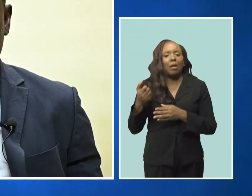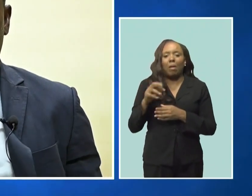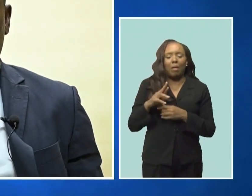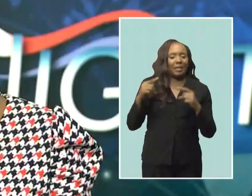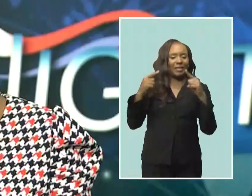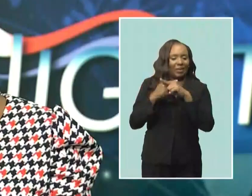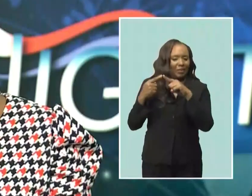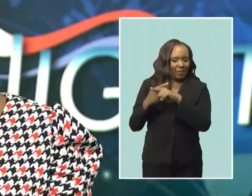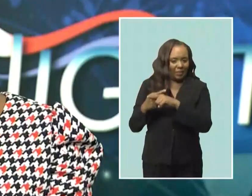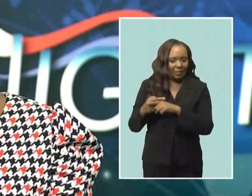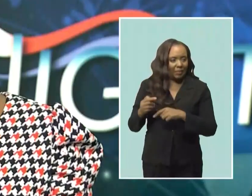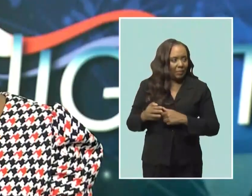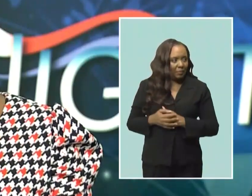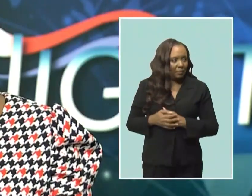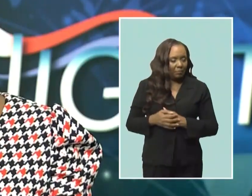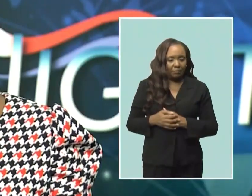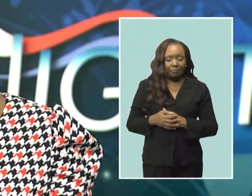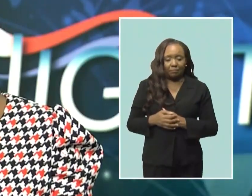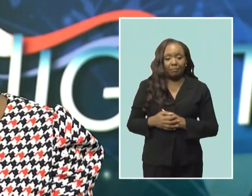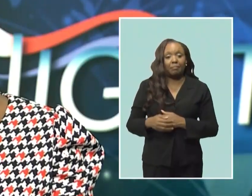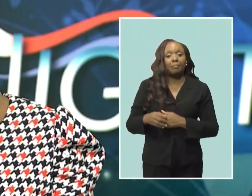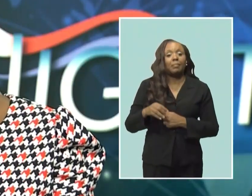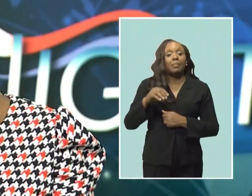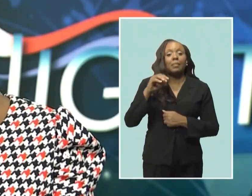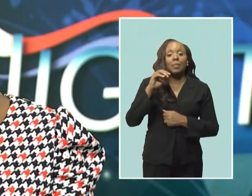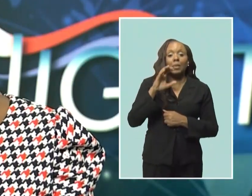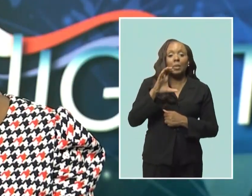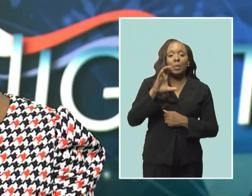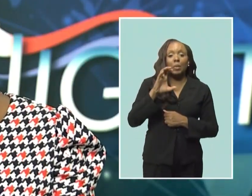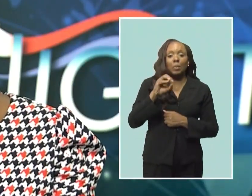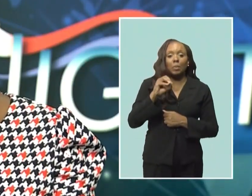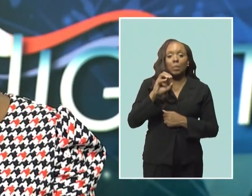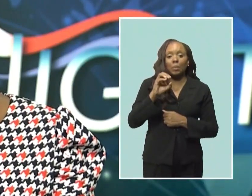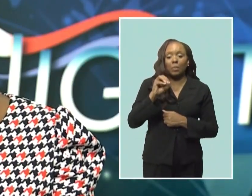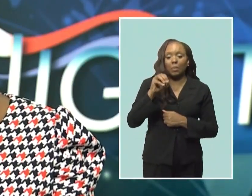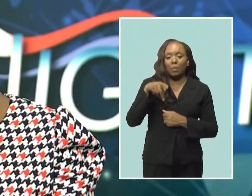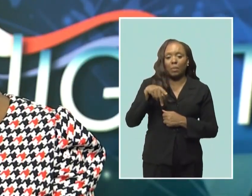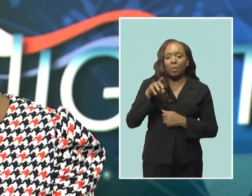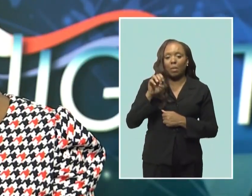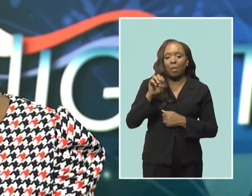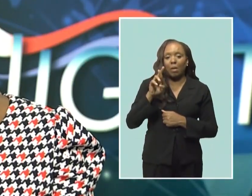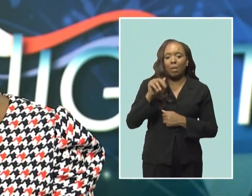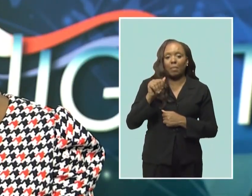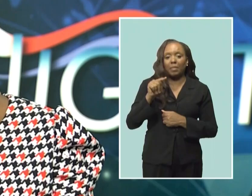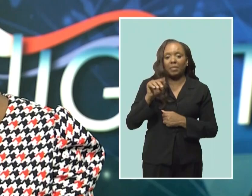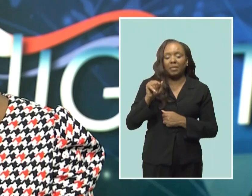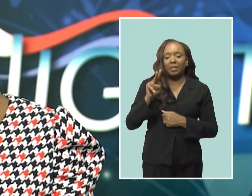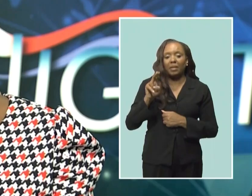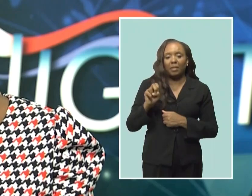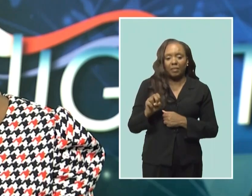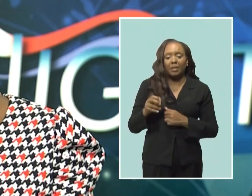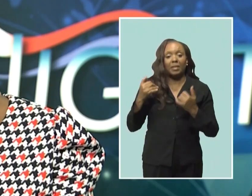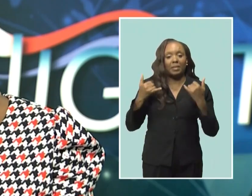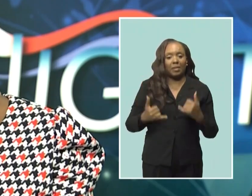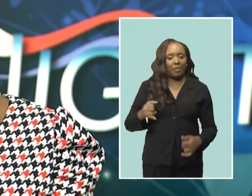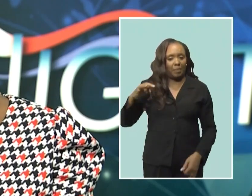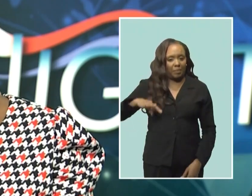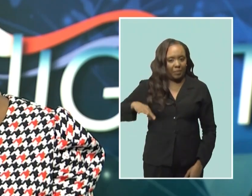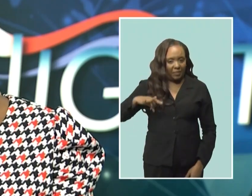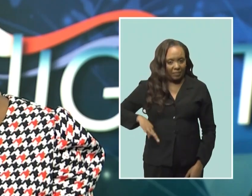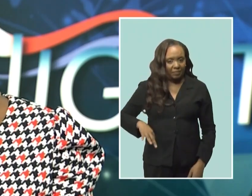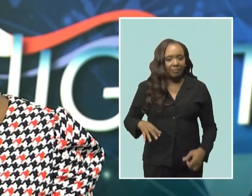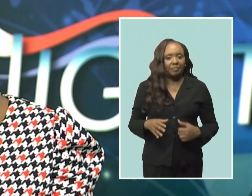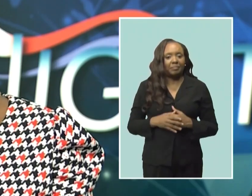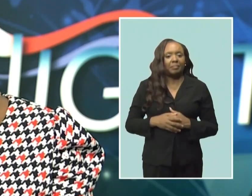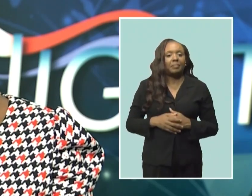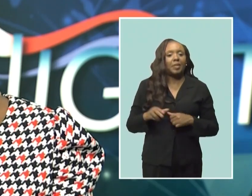versa. The cooperative movement is bearing fruit. The disclosure was made by Minister of State in the Ministry of Foreign Trade